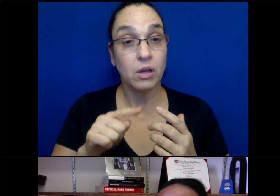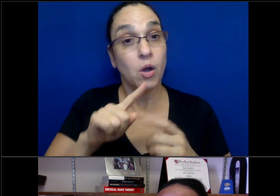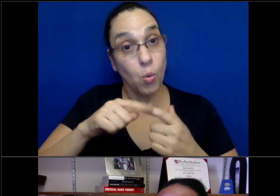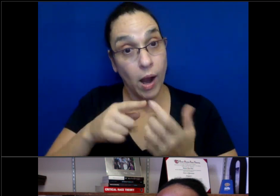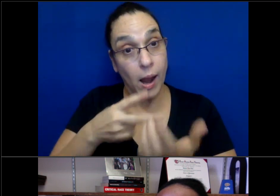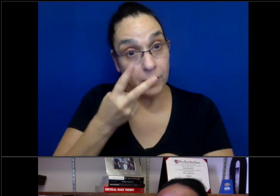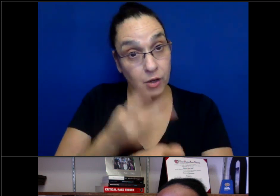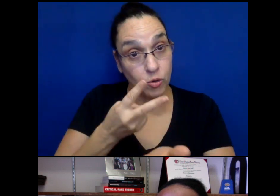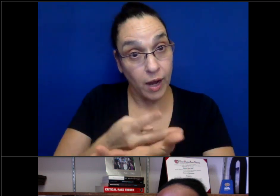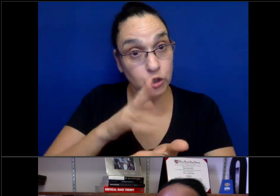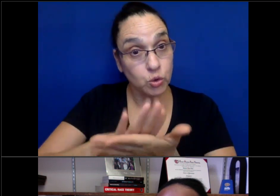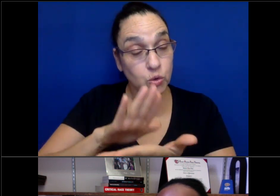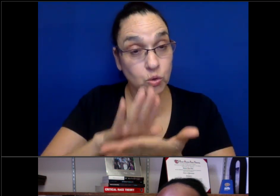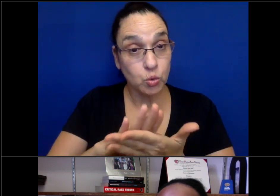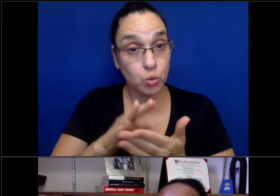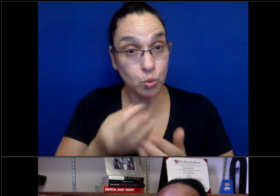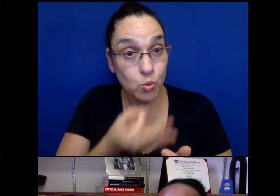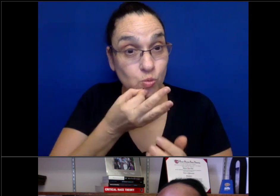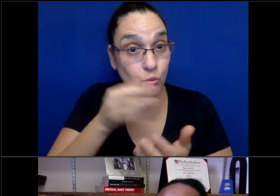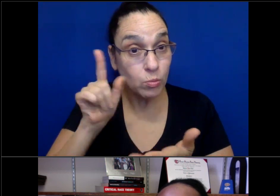program?